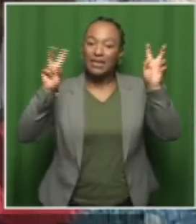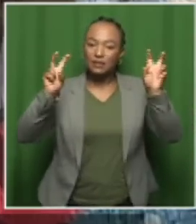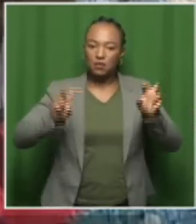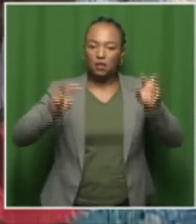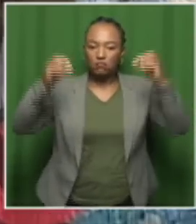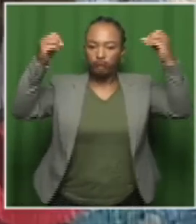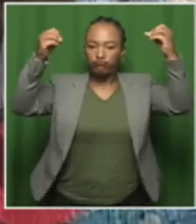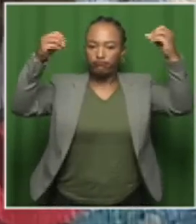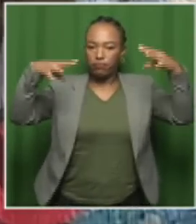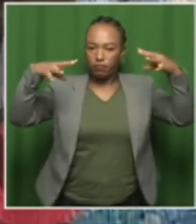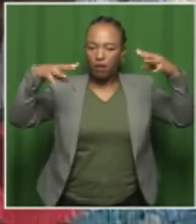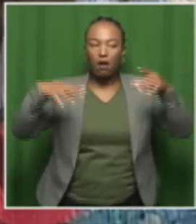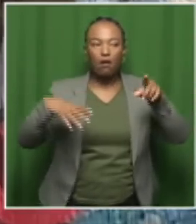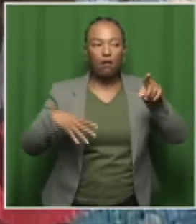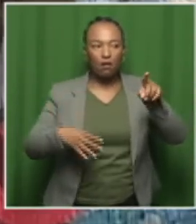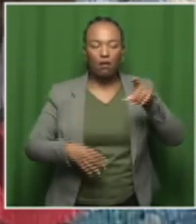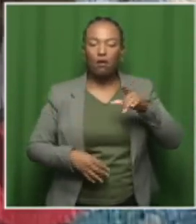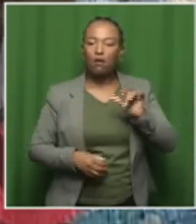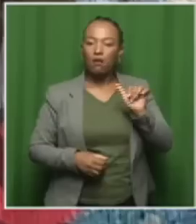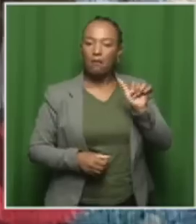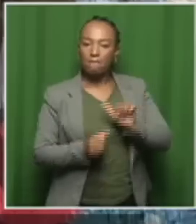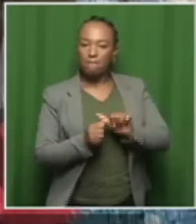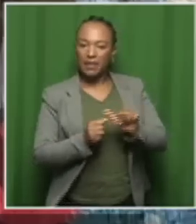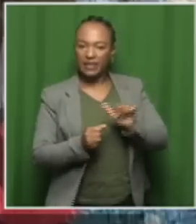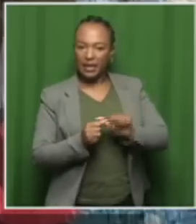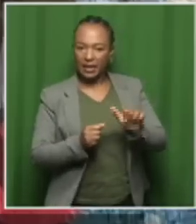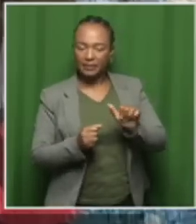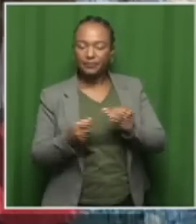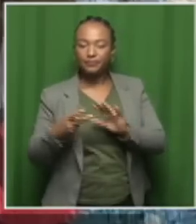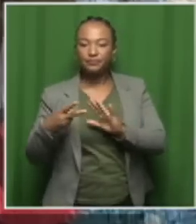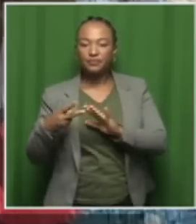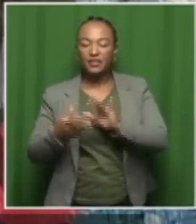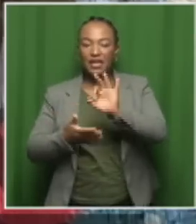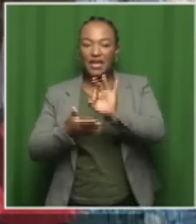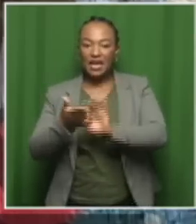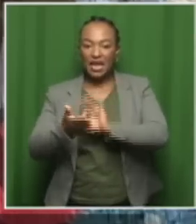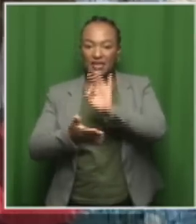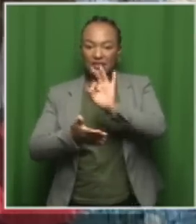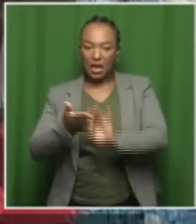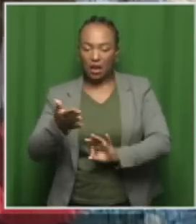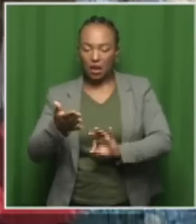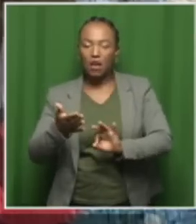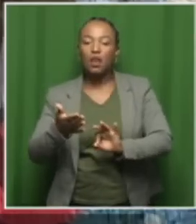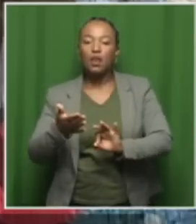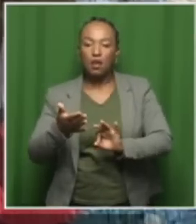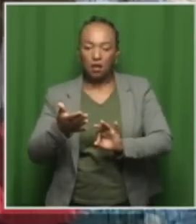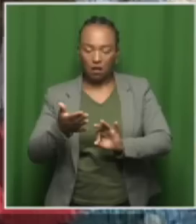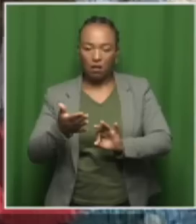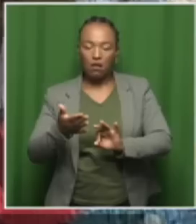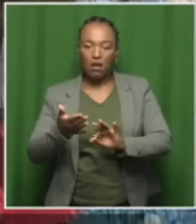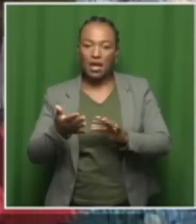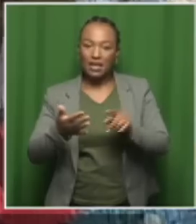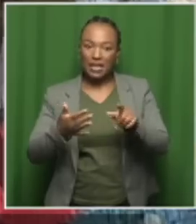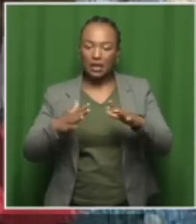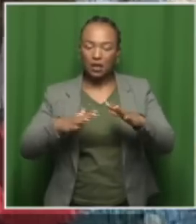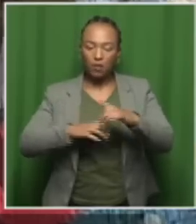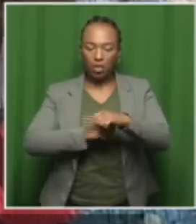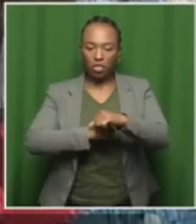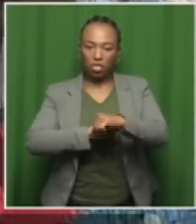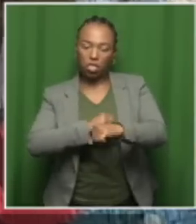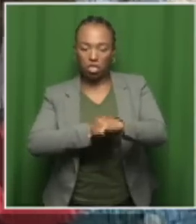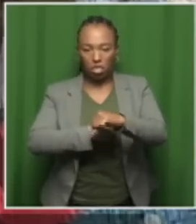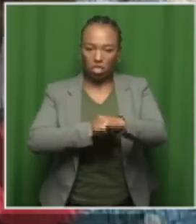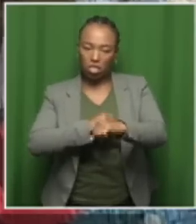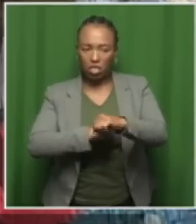increase in confidence. Then we had the general election, ahead of which there was quite a lot of uncertainty. And then when the